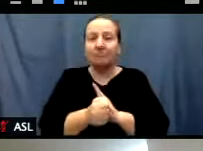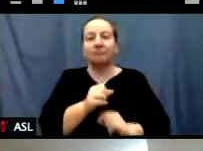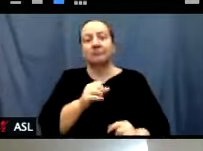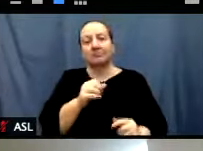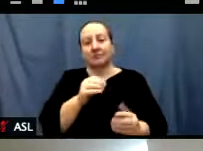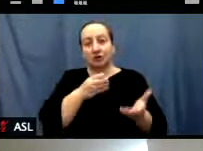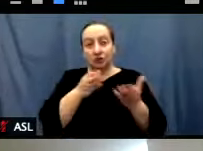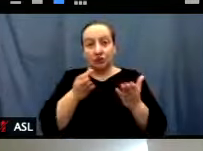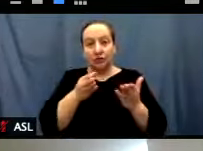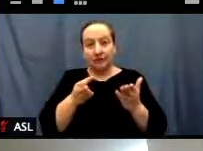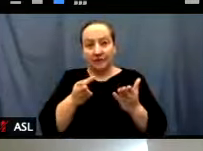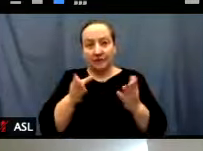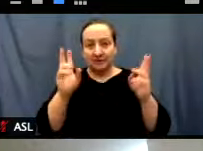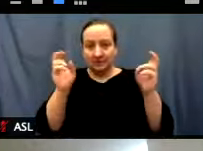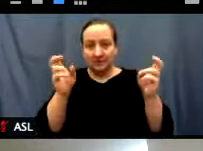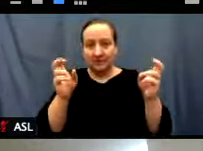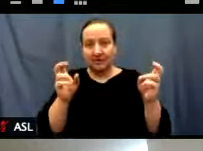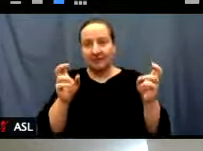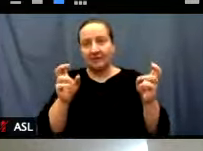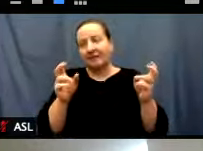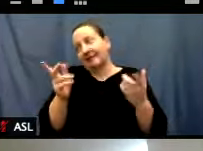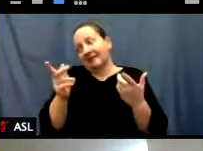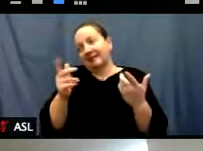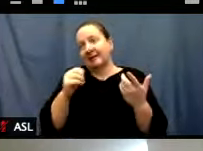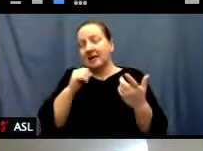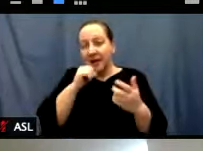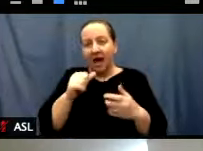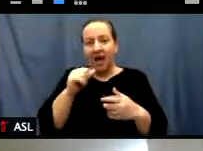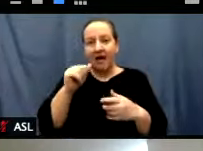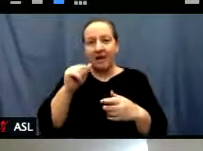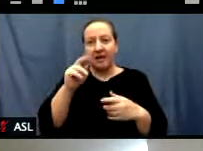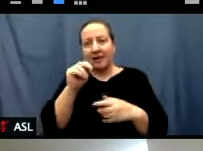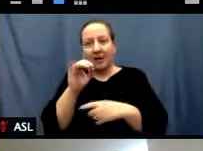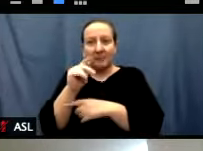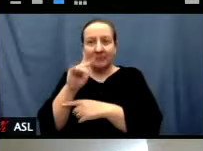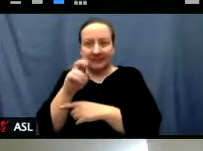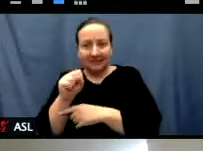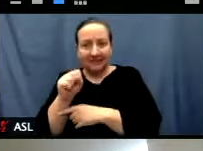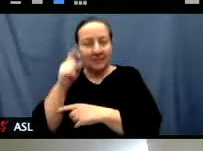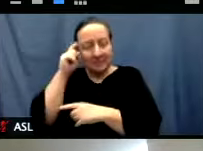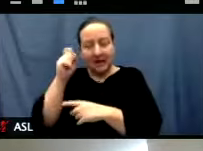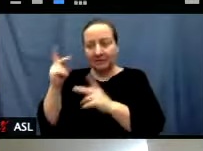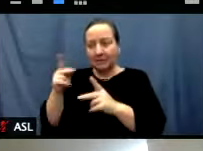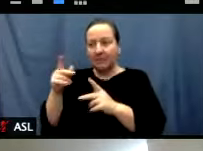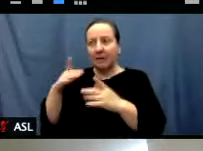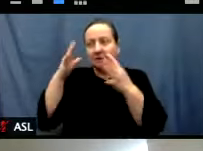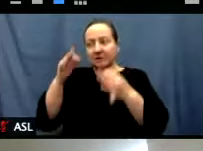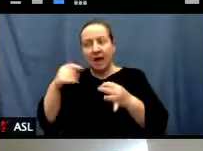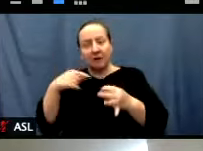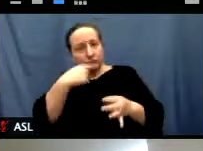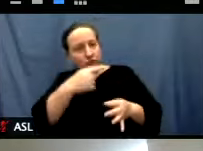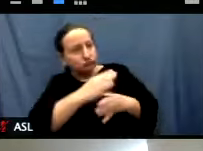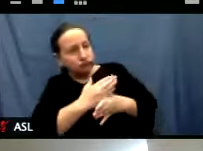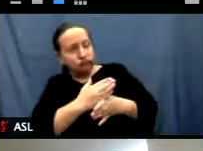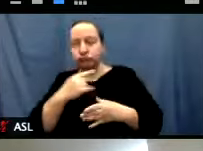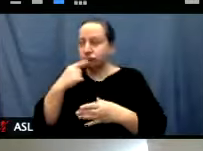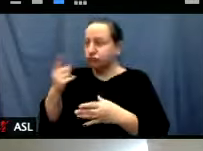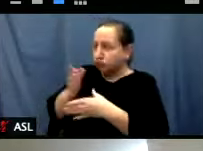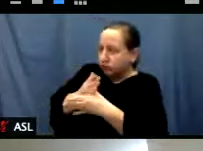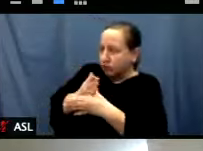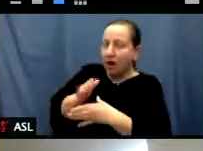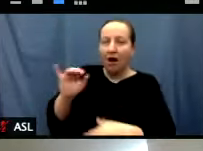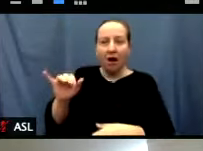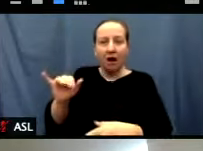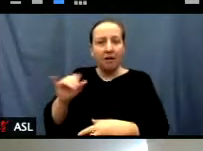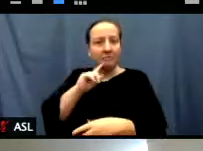service has been anonymized because people chose to have that conversation. But it's really about being able to notify